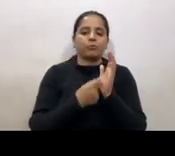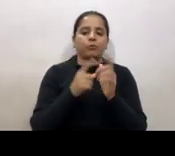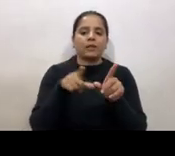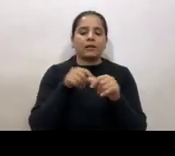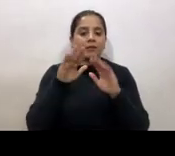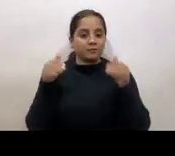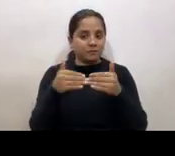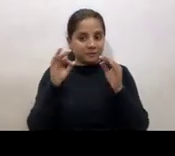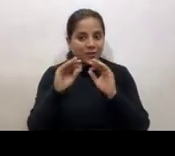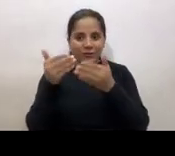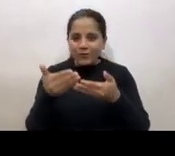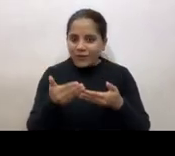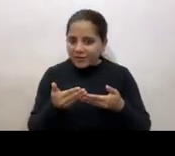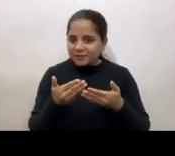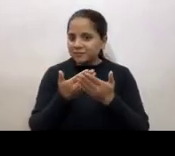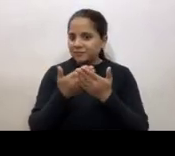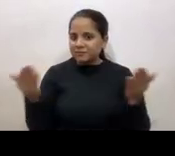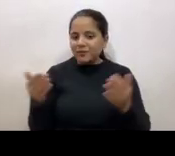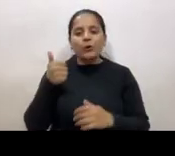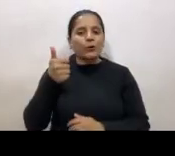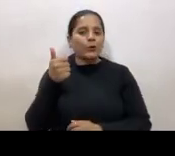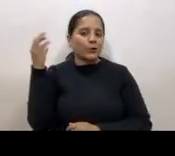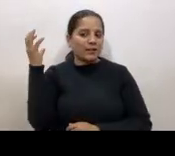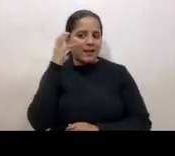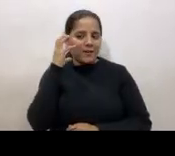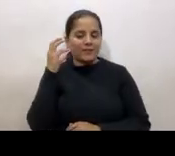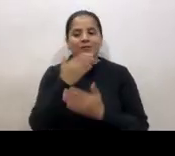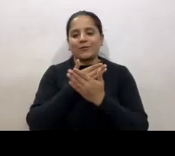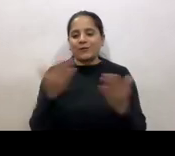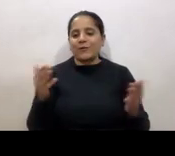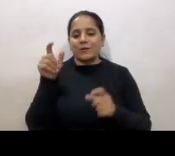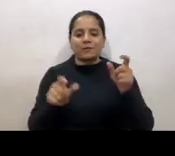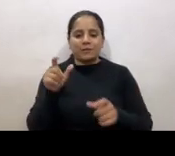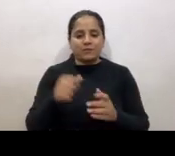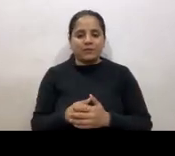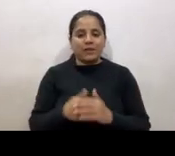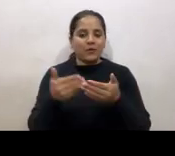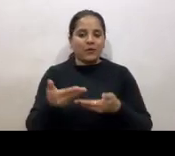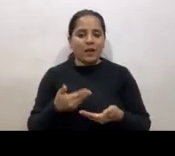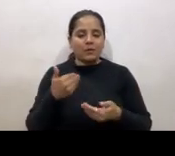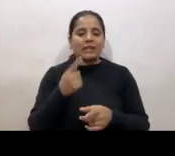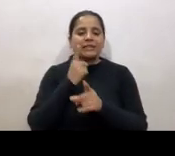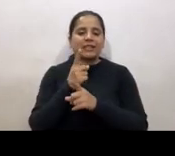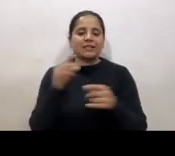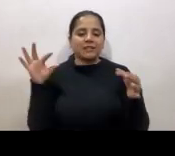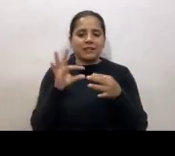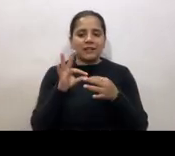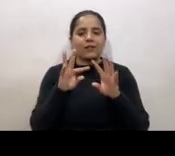Well, welcome and good afternoon to everybody. Welcome to our Teacher Connect